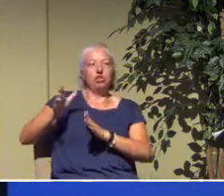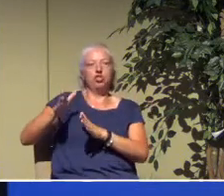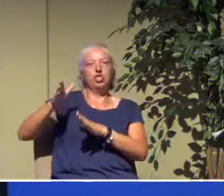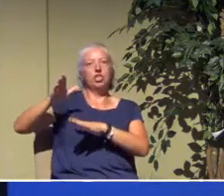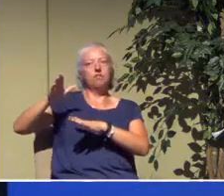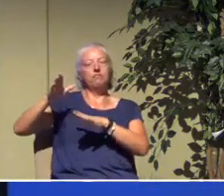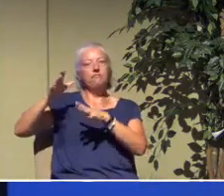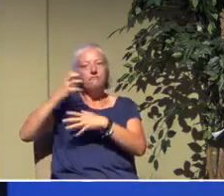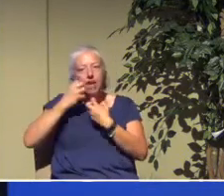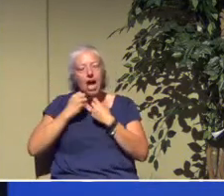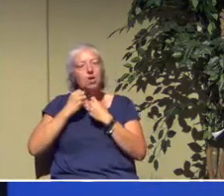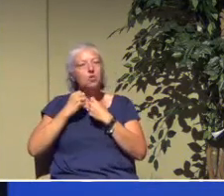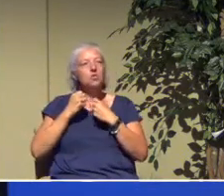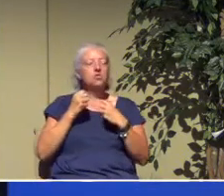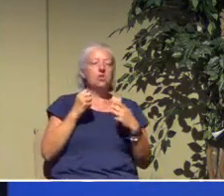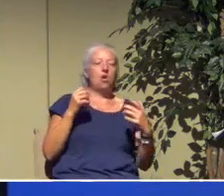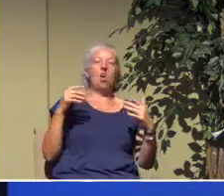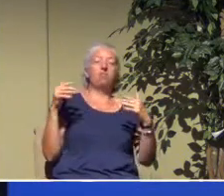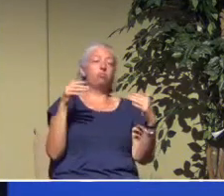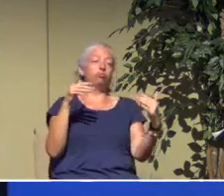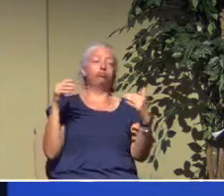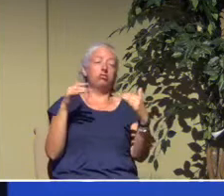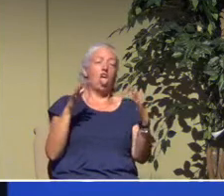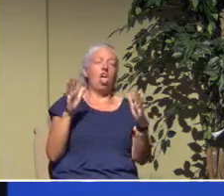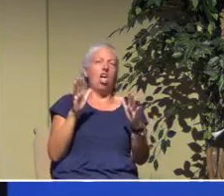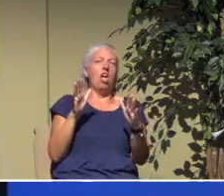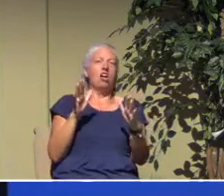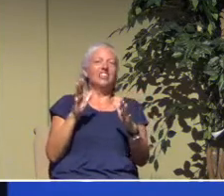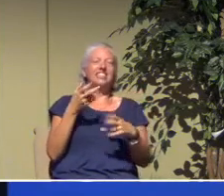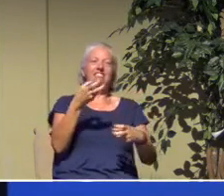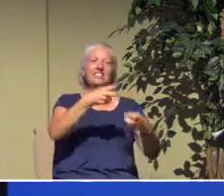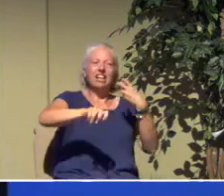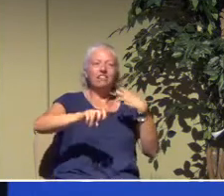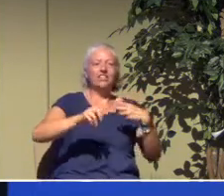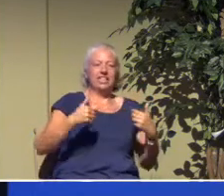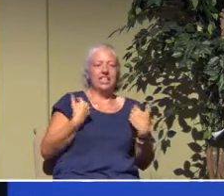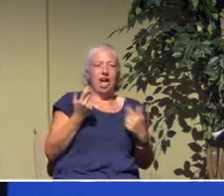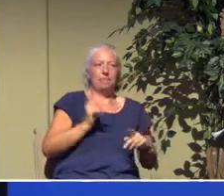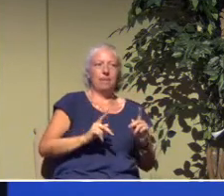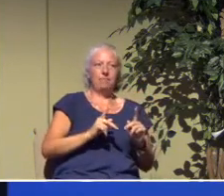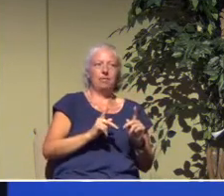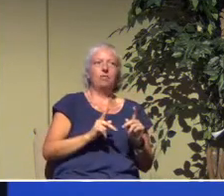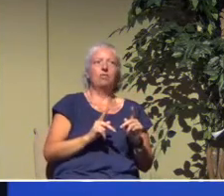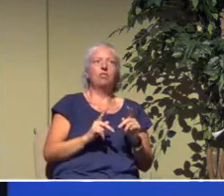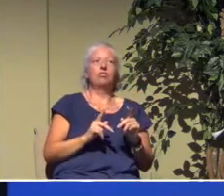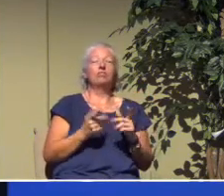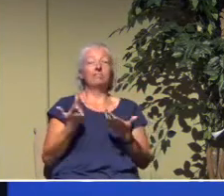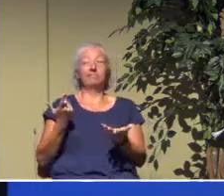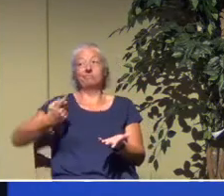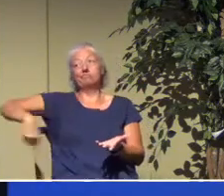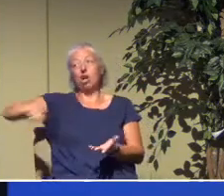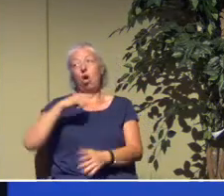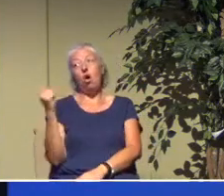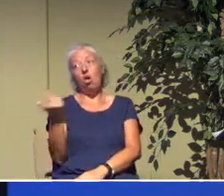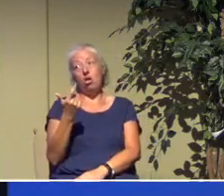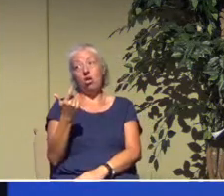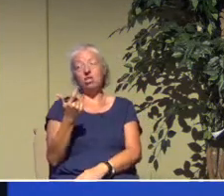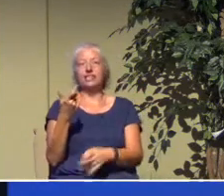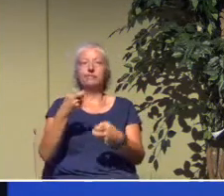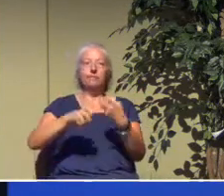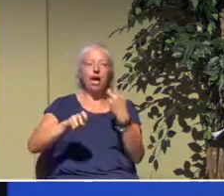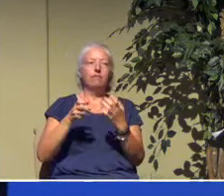and values, it is so difficult for our young people and for any of us, really, if we're honest, to navigate